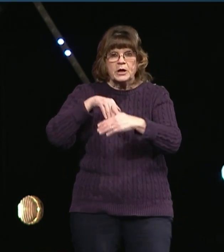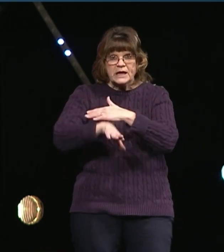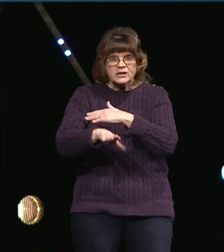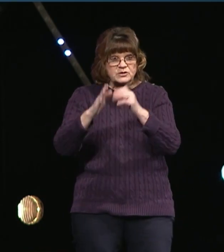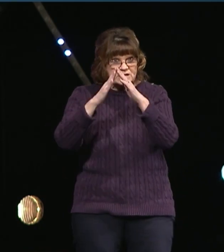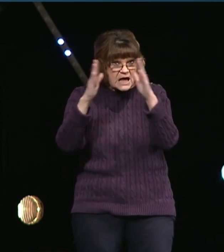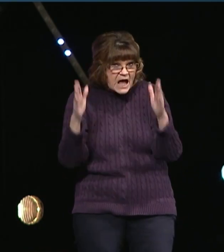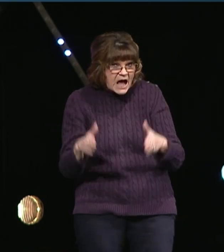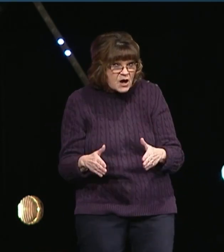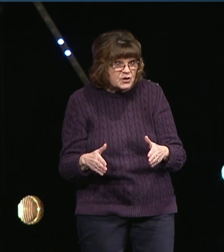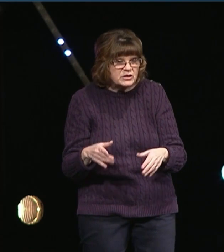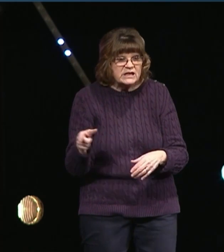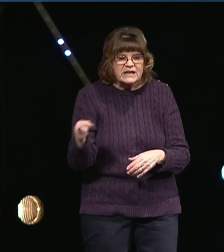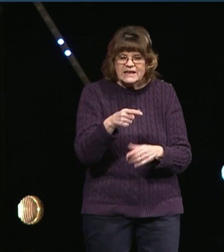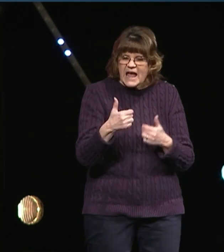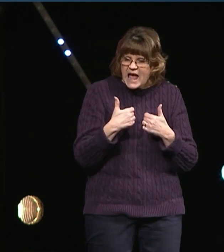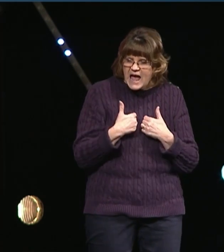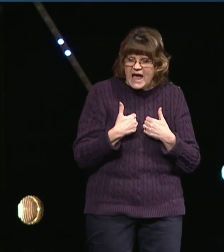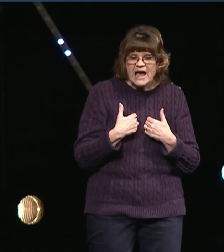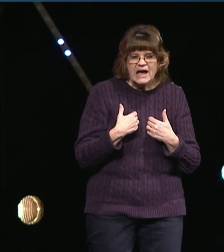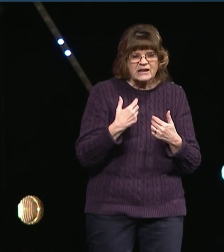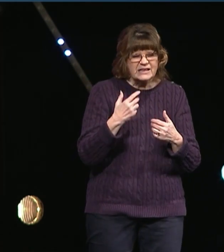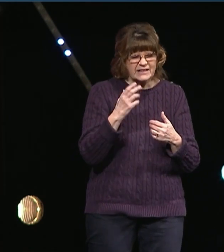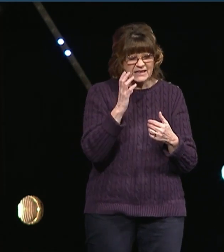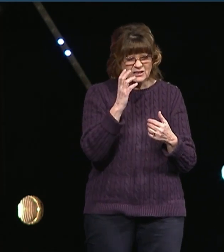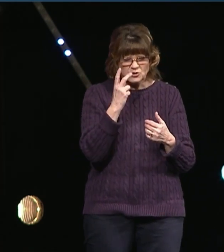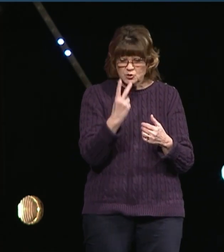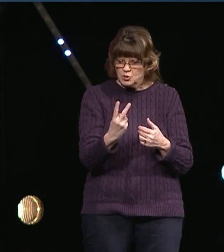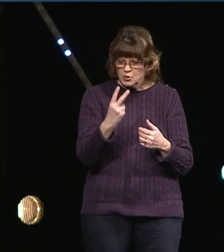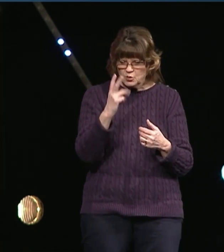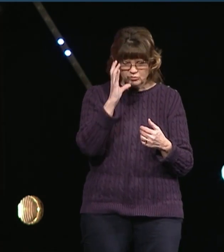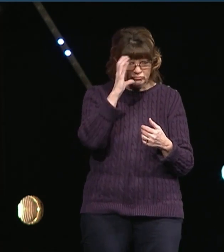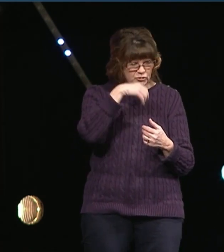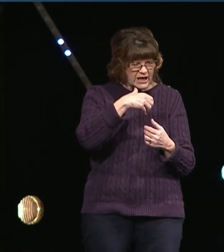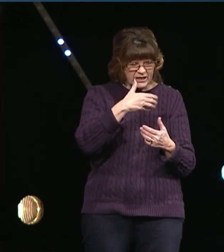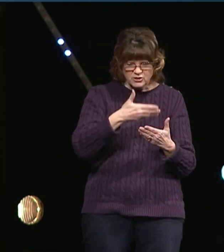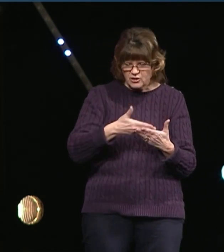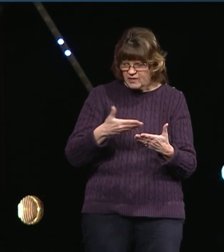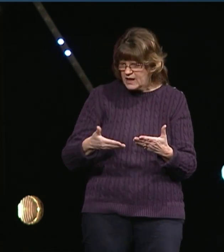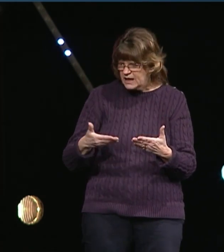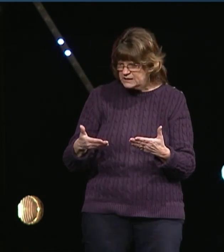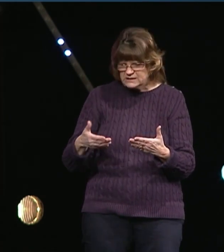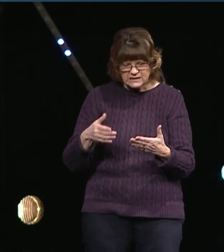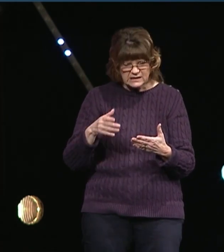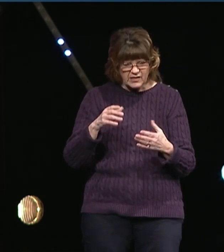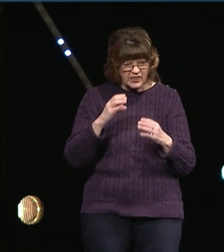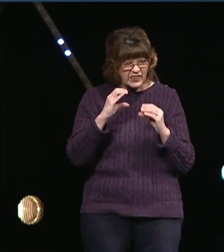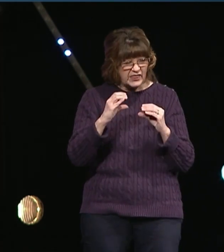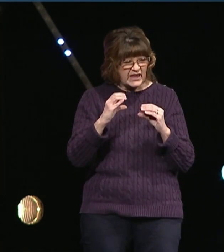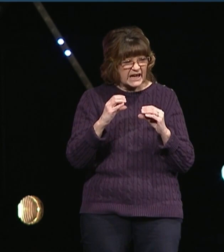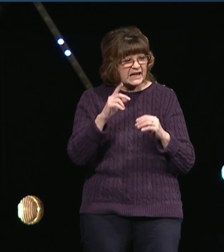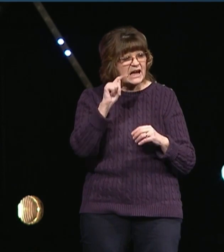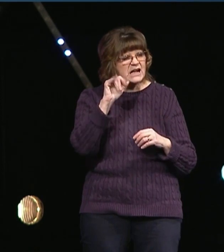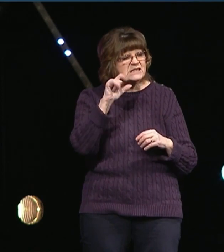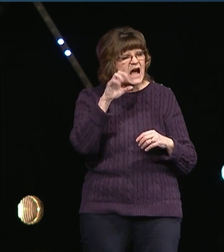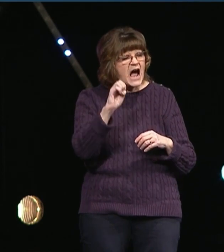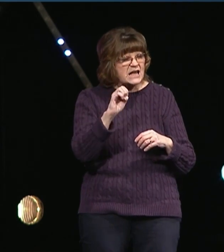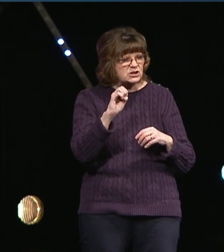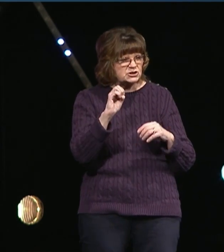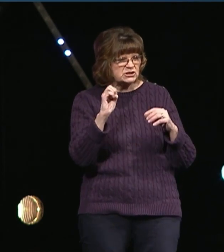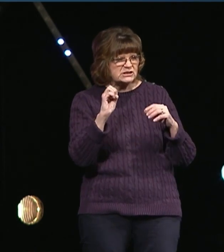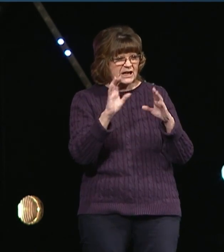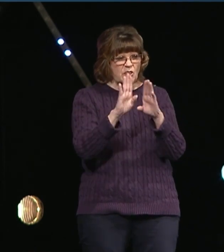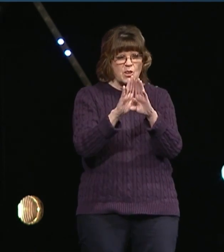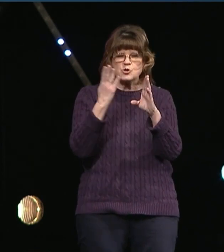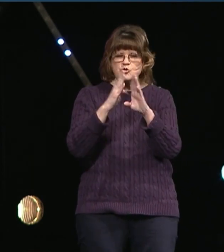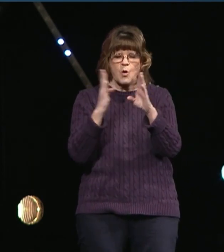and he had a couple of these odd looking, they were like thick tiles leaning up against the door